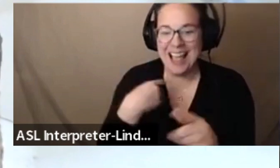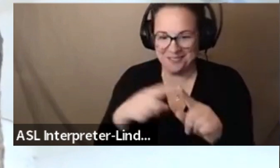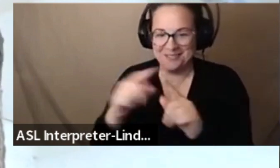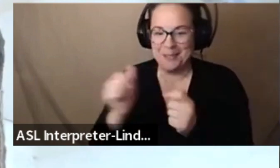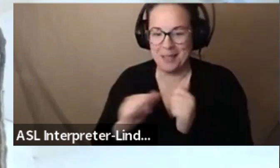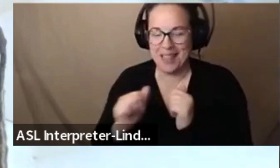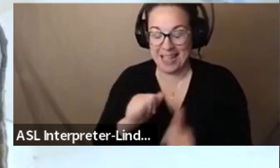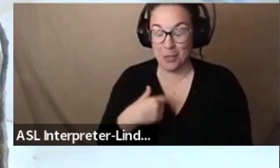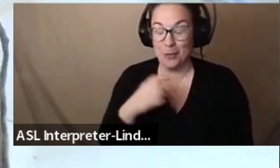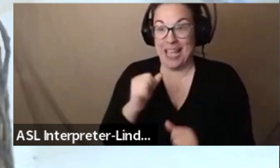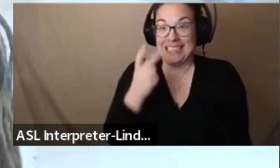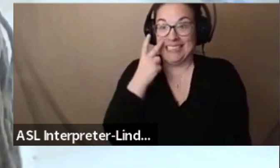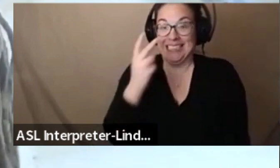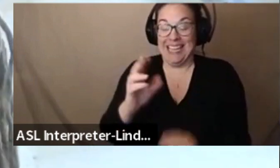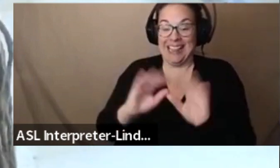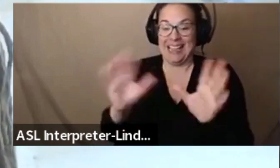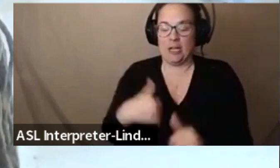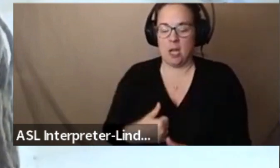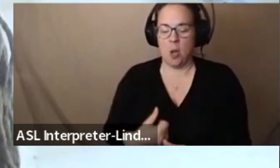to play with there, isn't there?